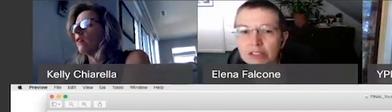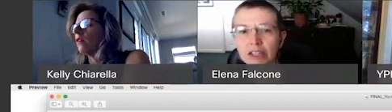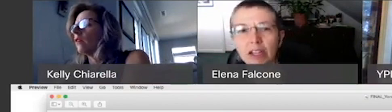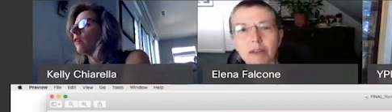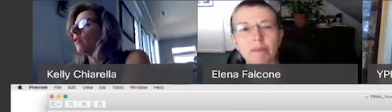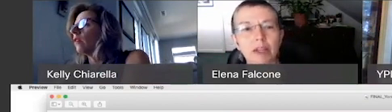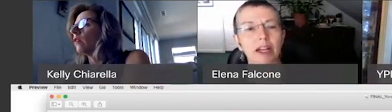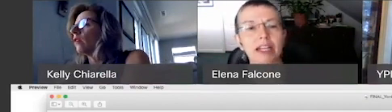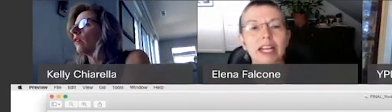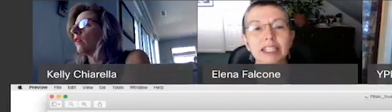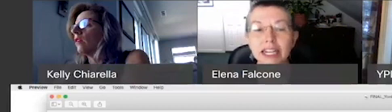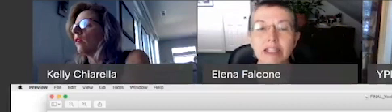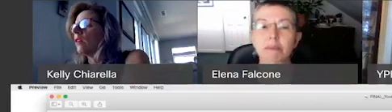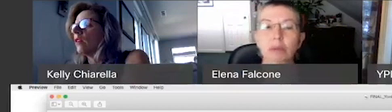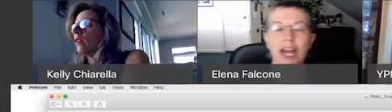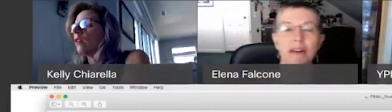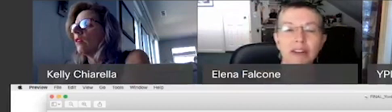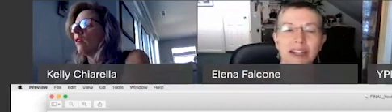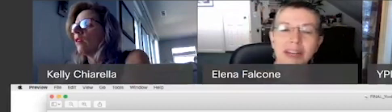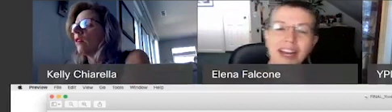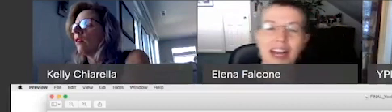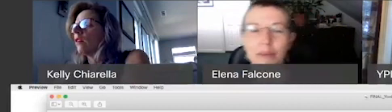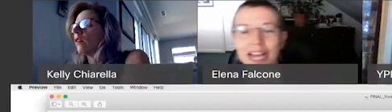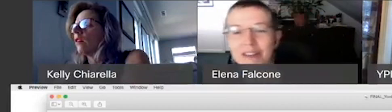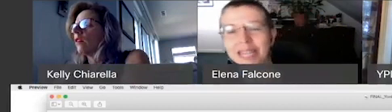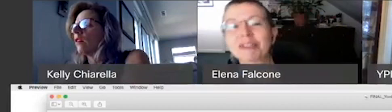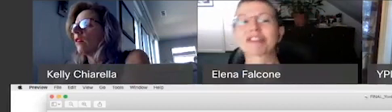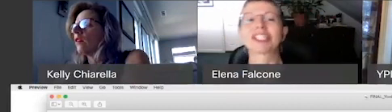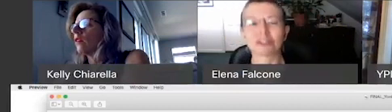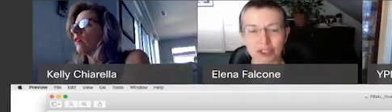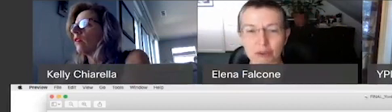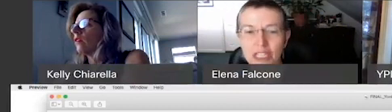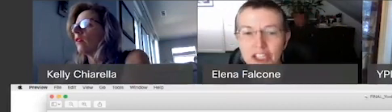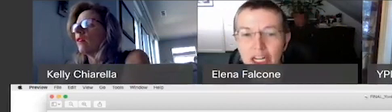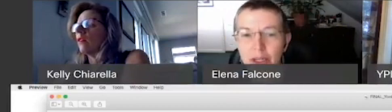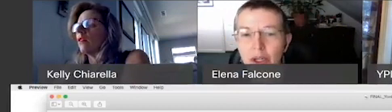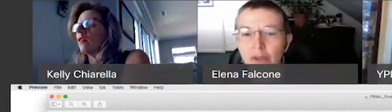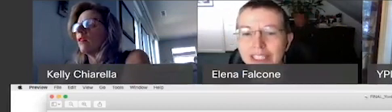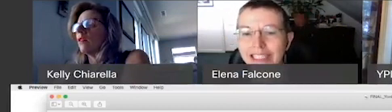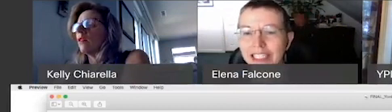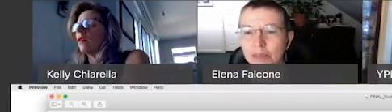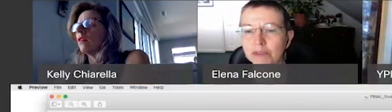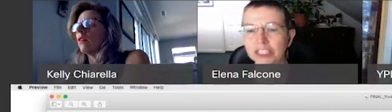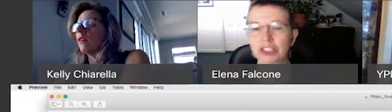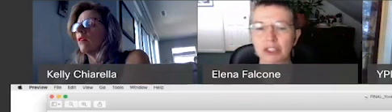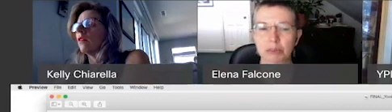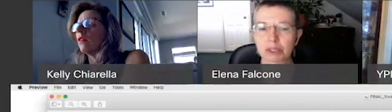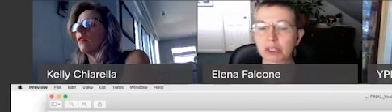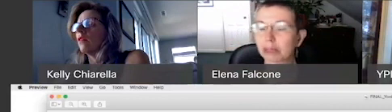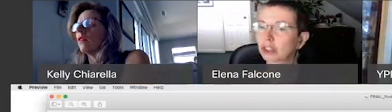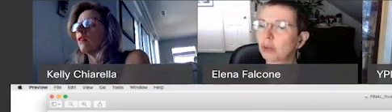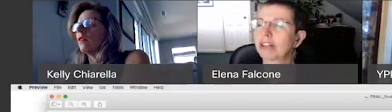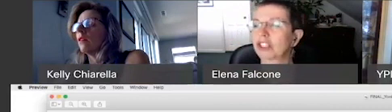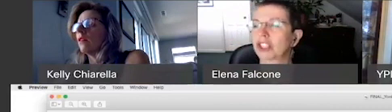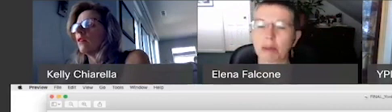web addresses. Next up, we have a demonstration for you. We're going to talk about COVID-19 prevention